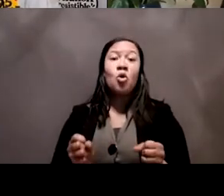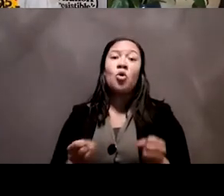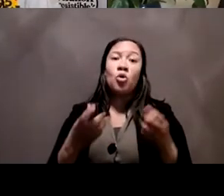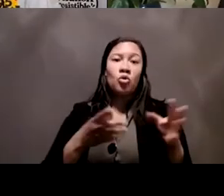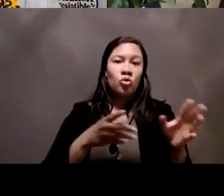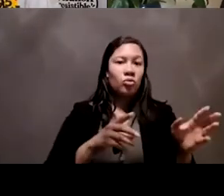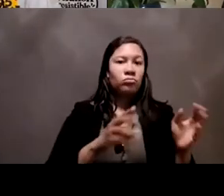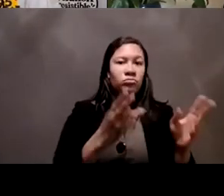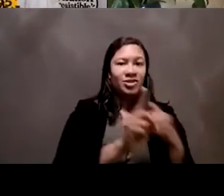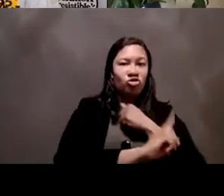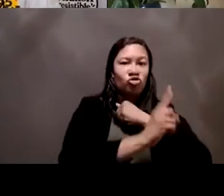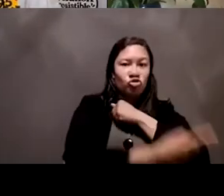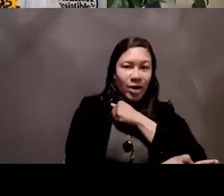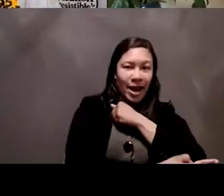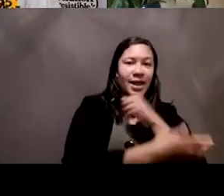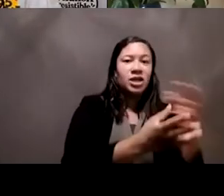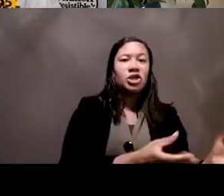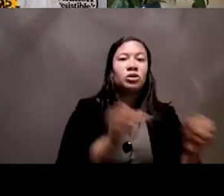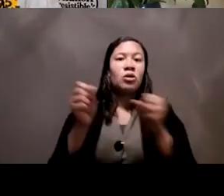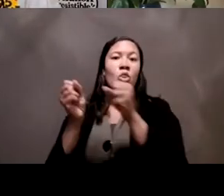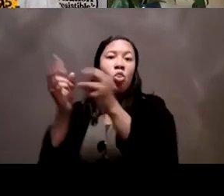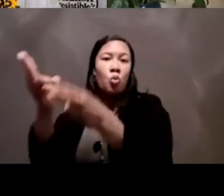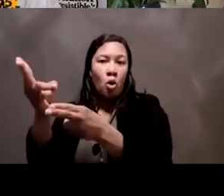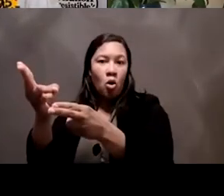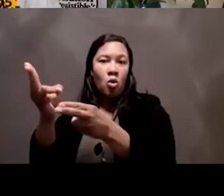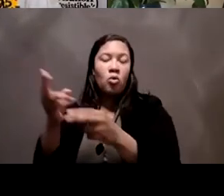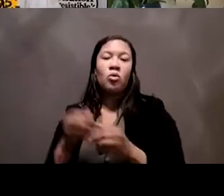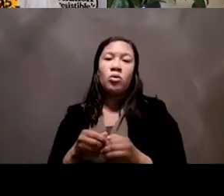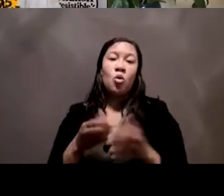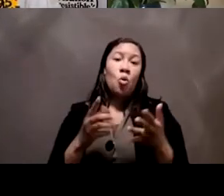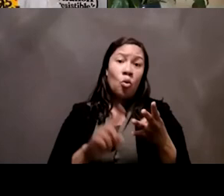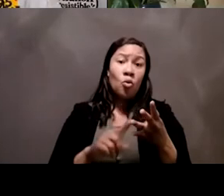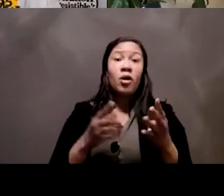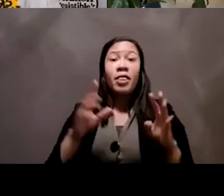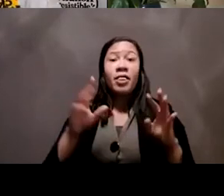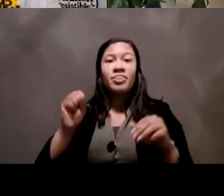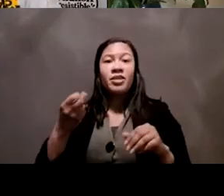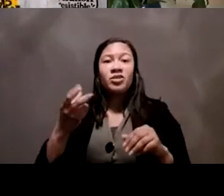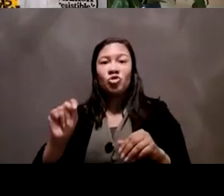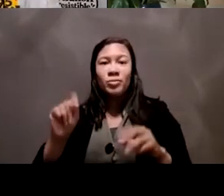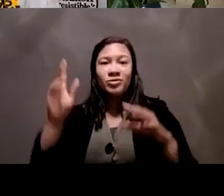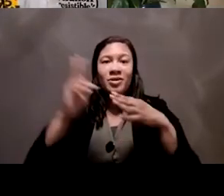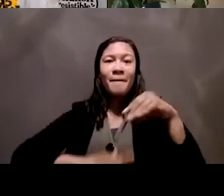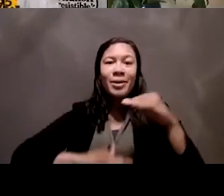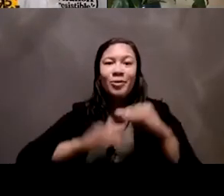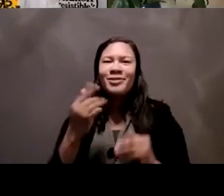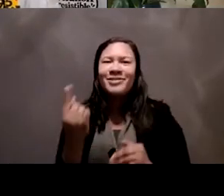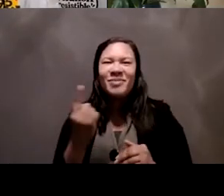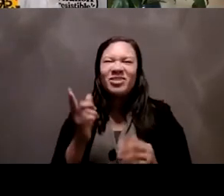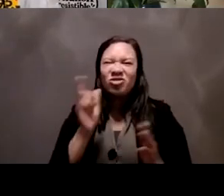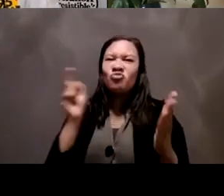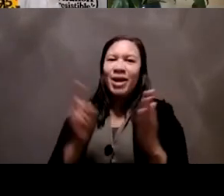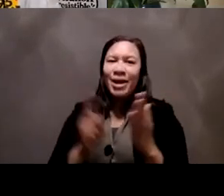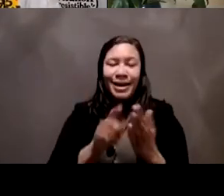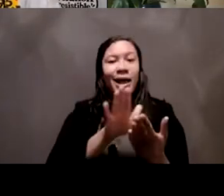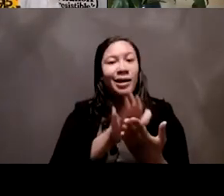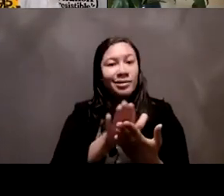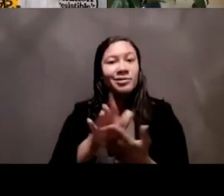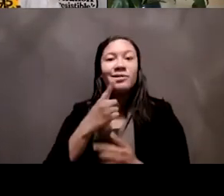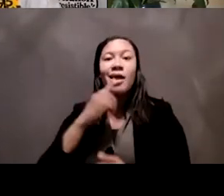that it starts in really small ways and just recognizing other people. But I also think